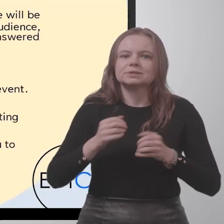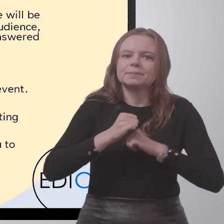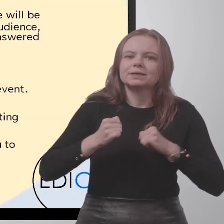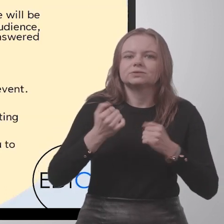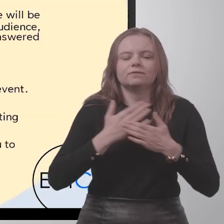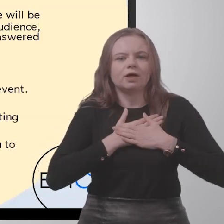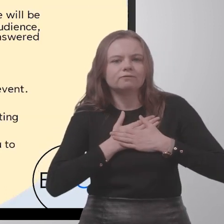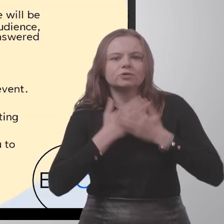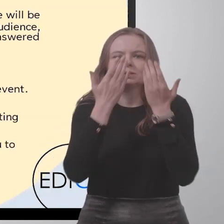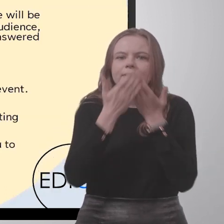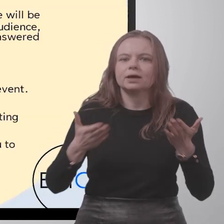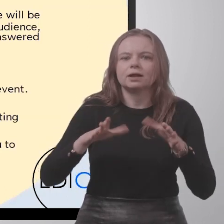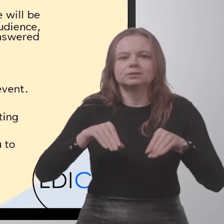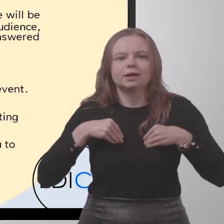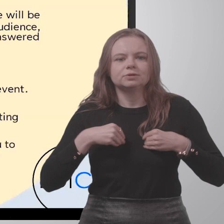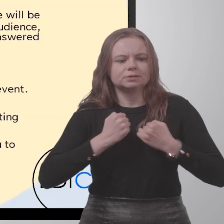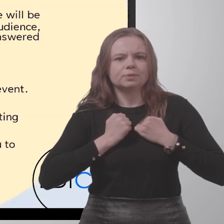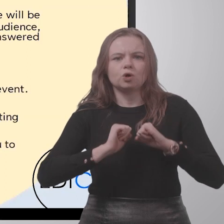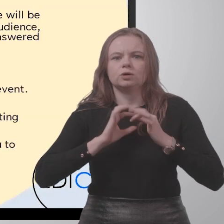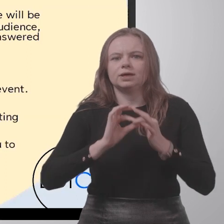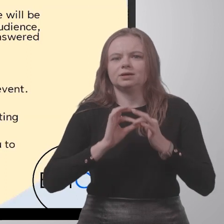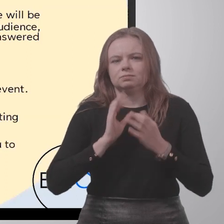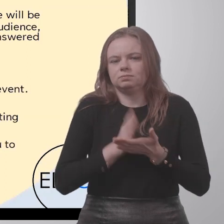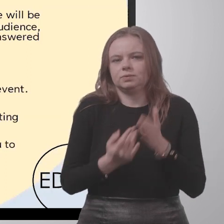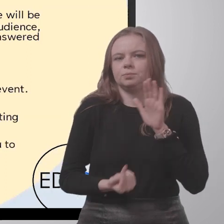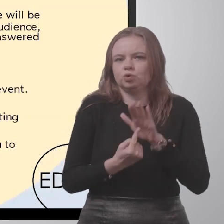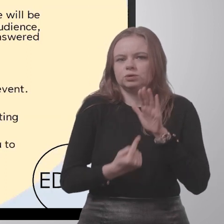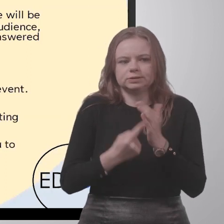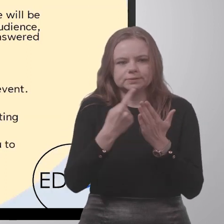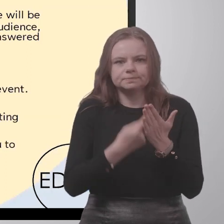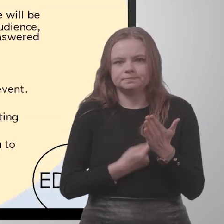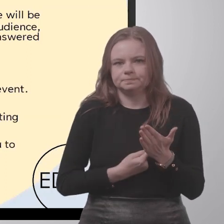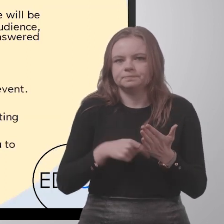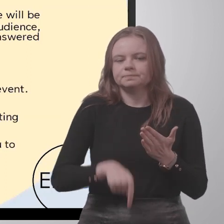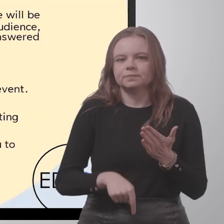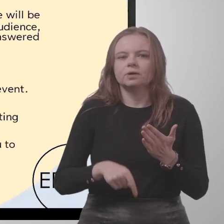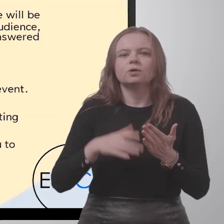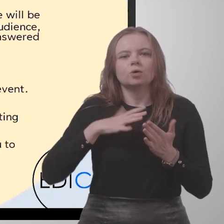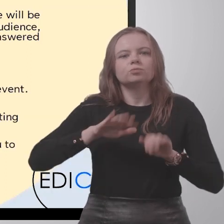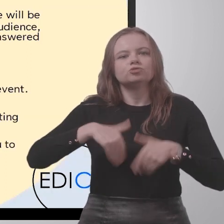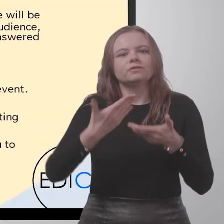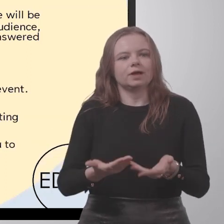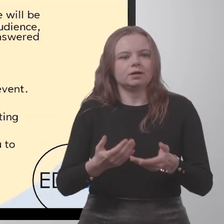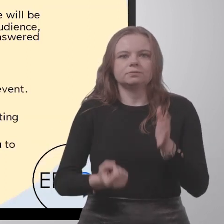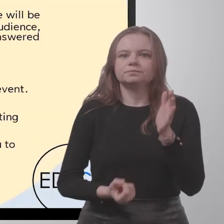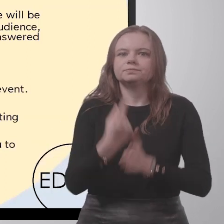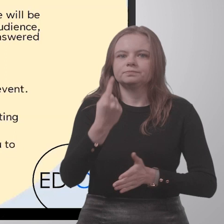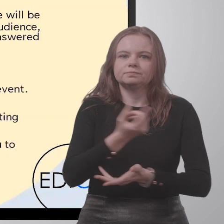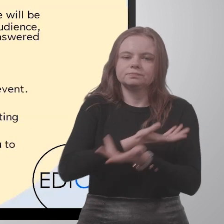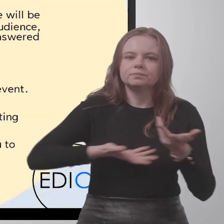respect, acceptance, and belonging. And those kind of tenets are really important and really kind of provide a